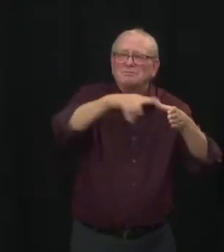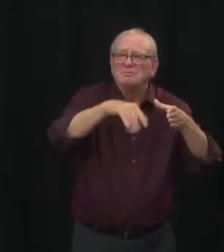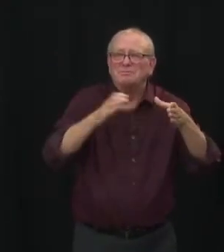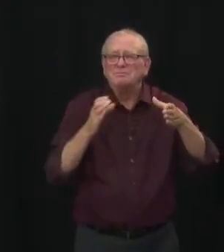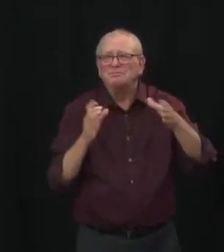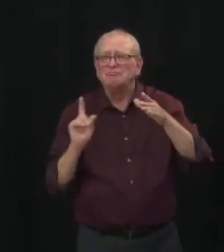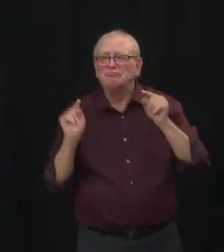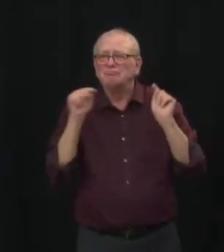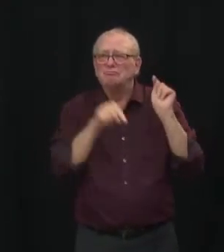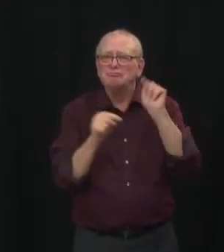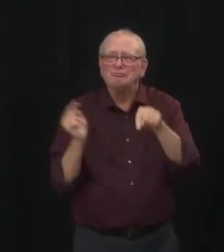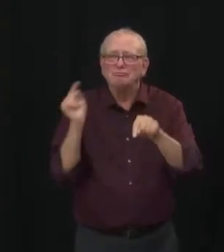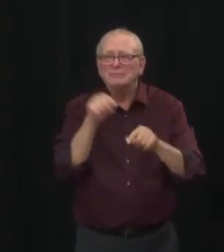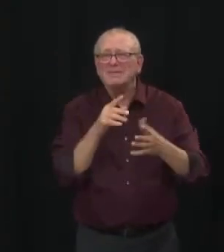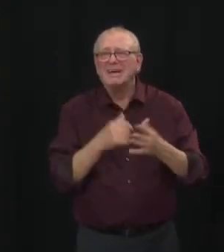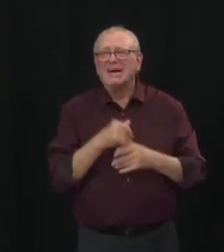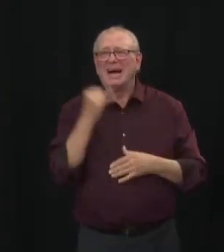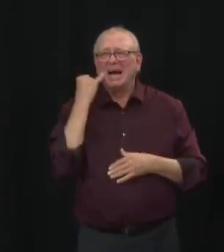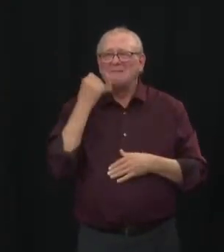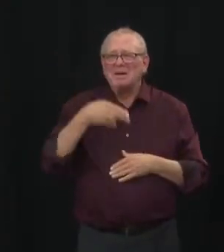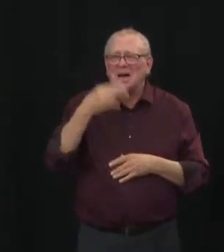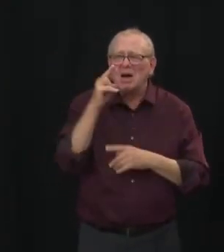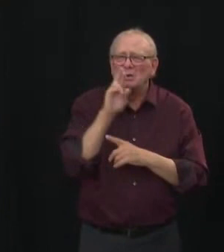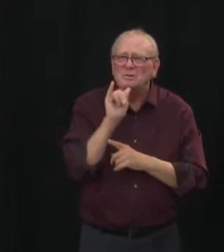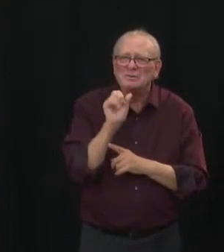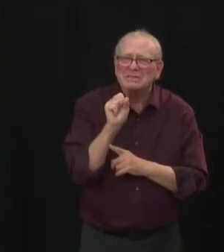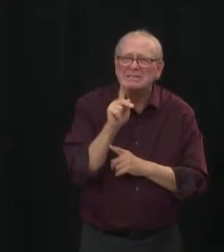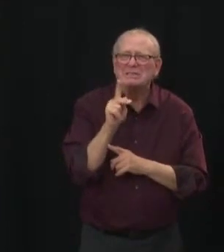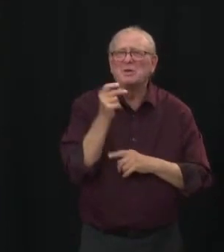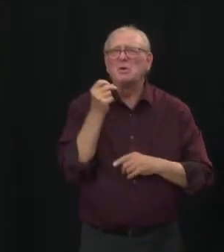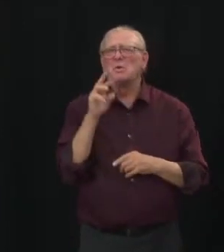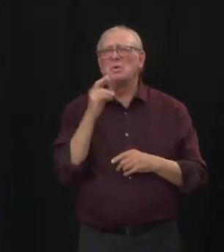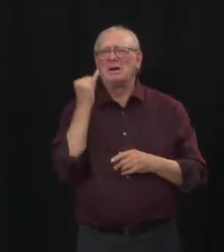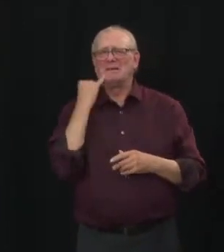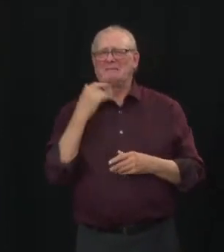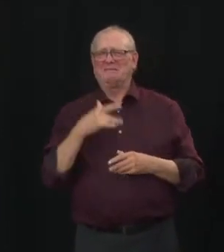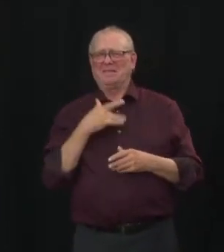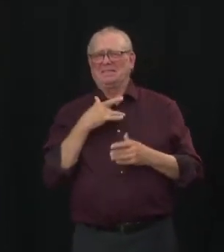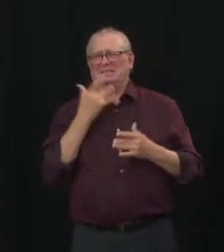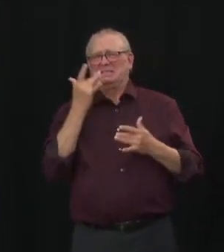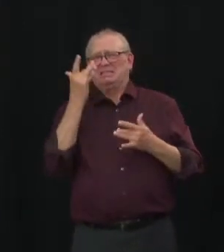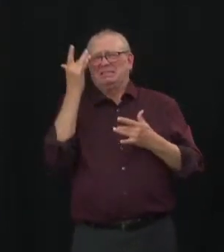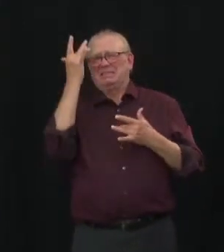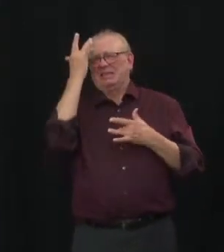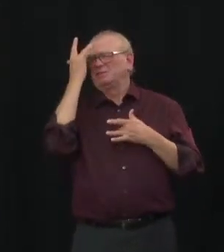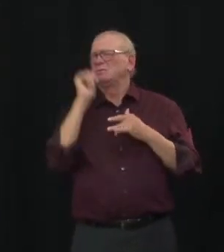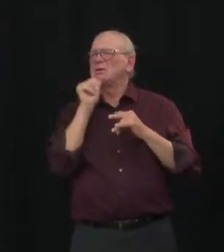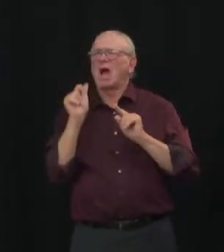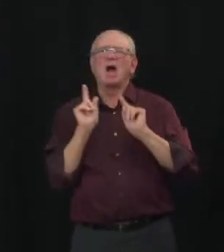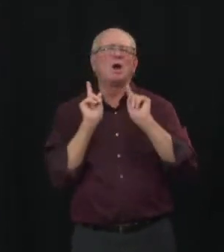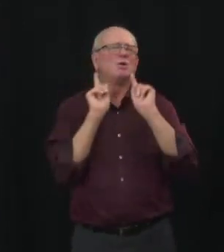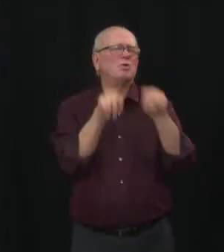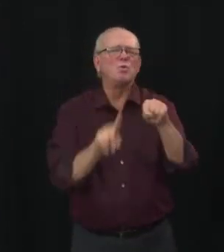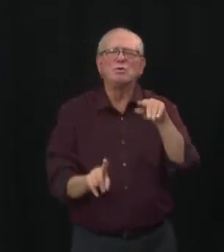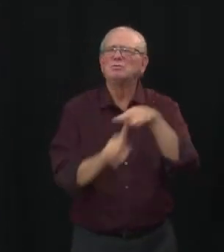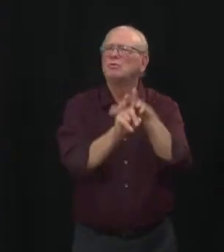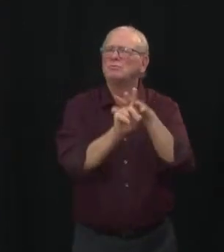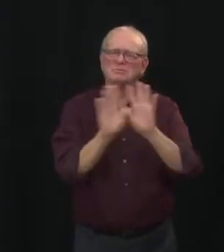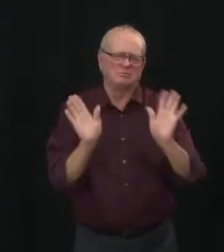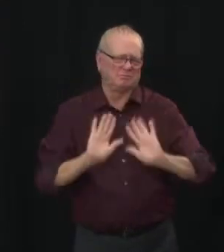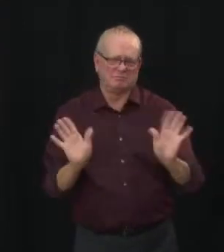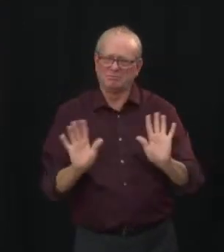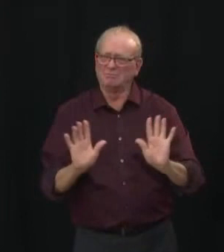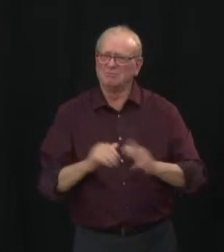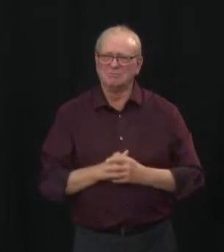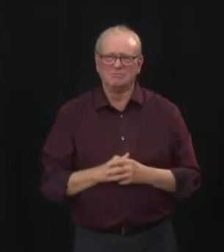those individuals. It's critical that anyone who's feeling sick not attend a gathering. Consider the use of rapid tests